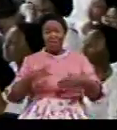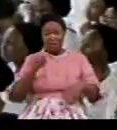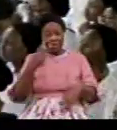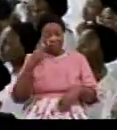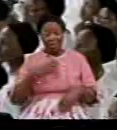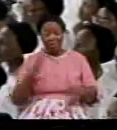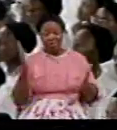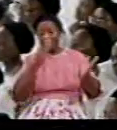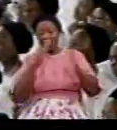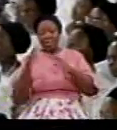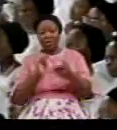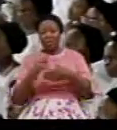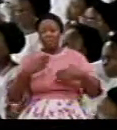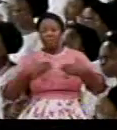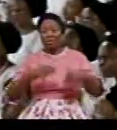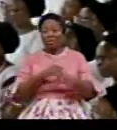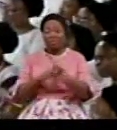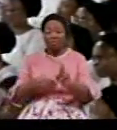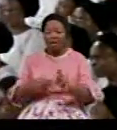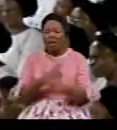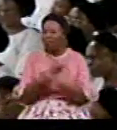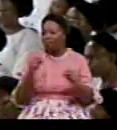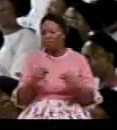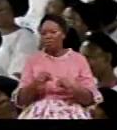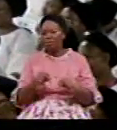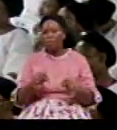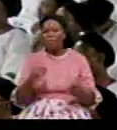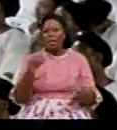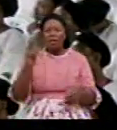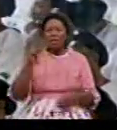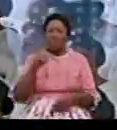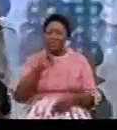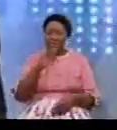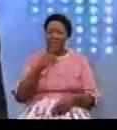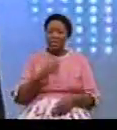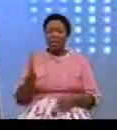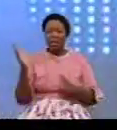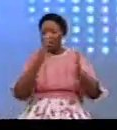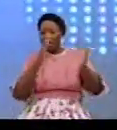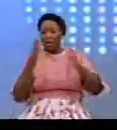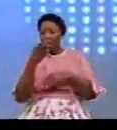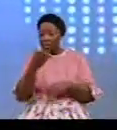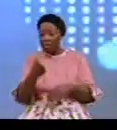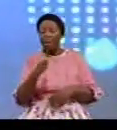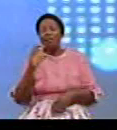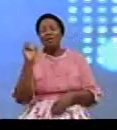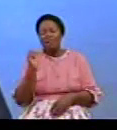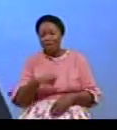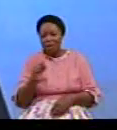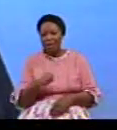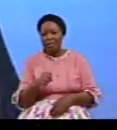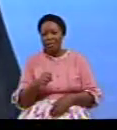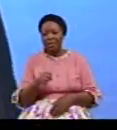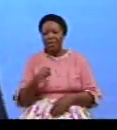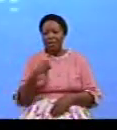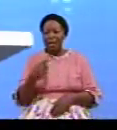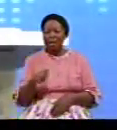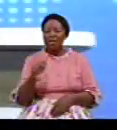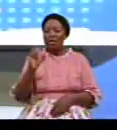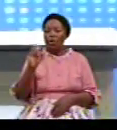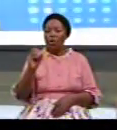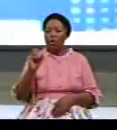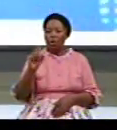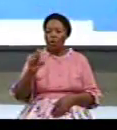you now. And he wants to bring all types of blessings upon your life. As